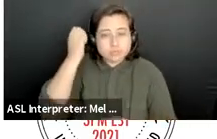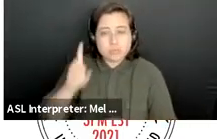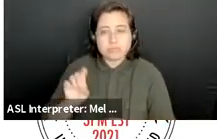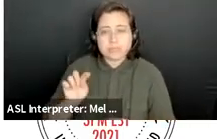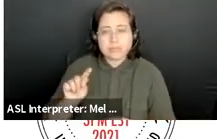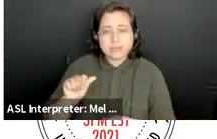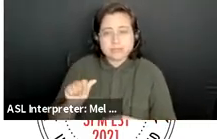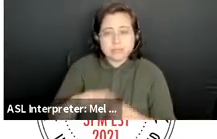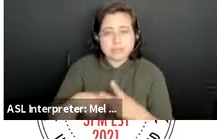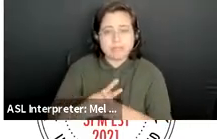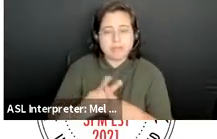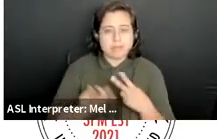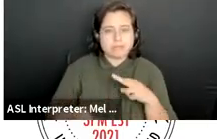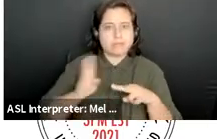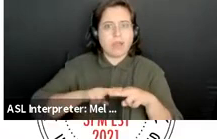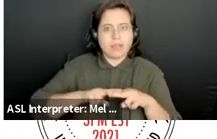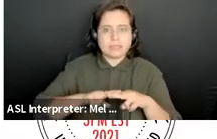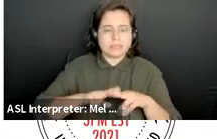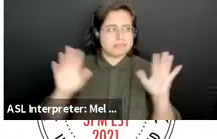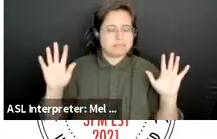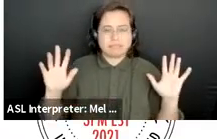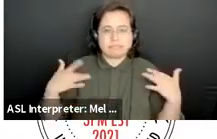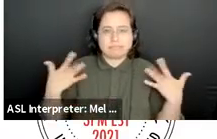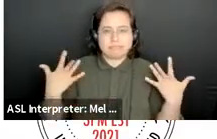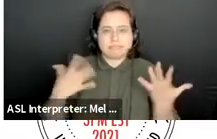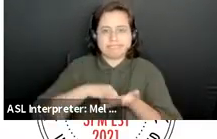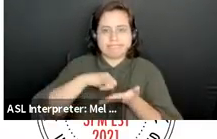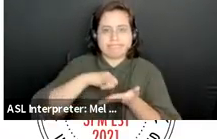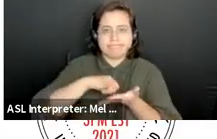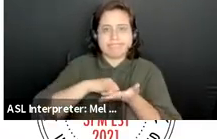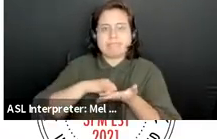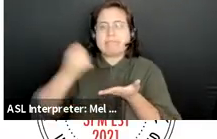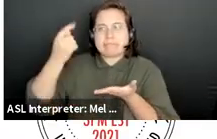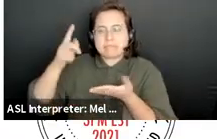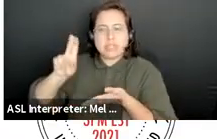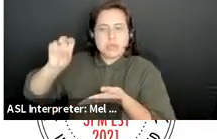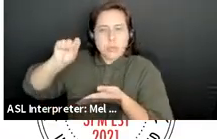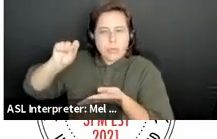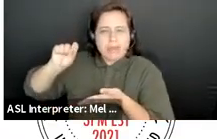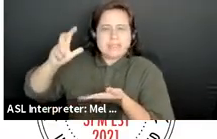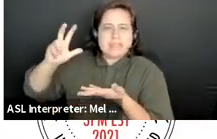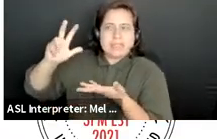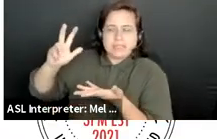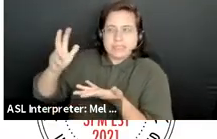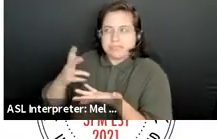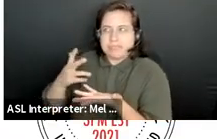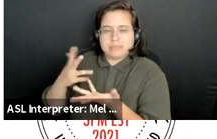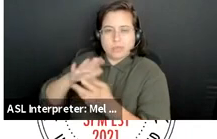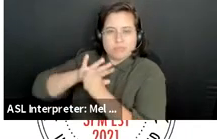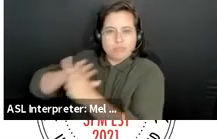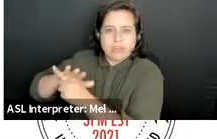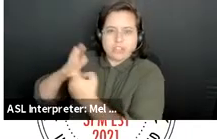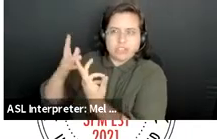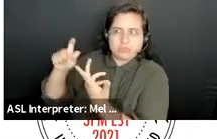enormous amount of pressure on the US government right now to remove the COVID restrictions, but I don't think anybody really